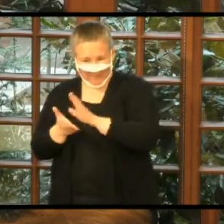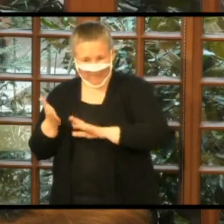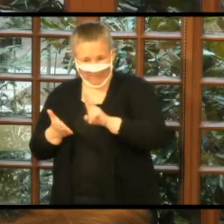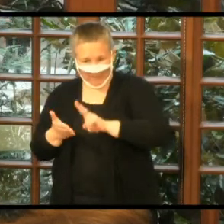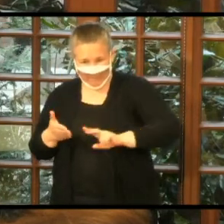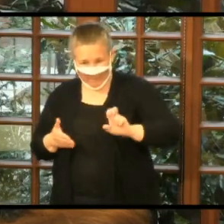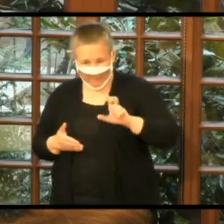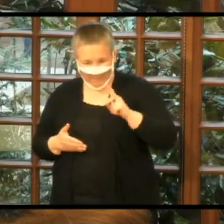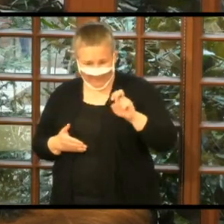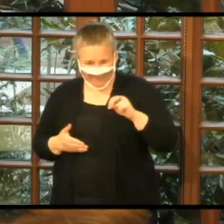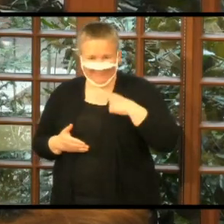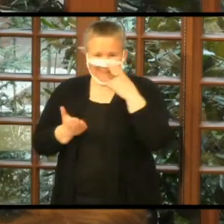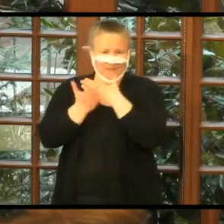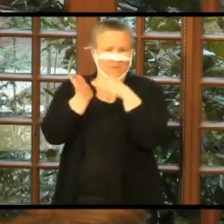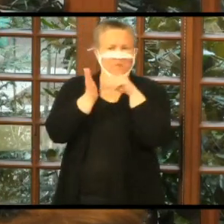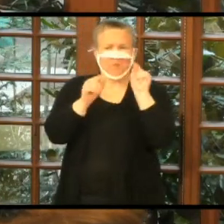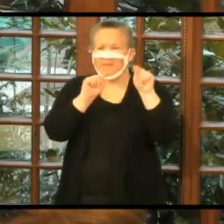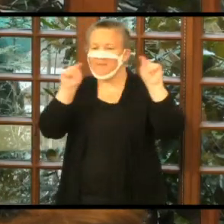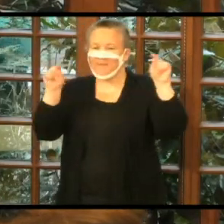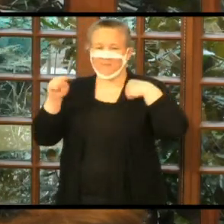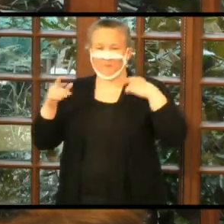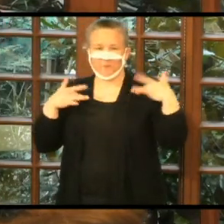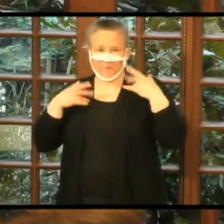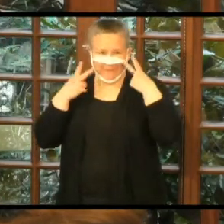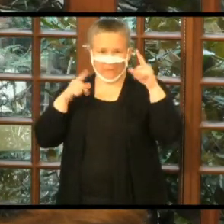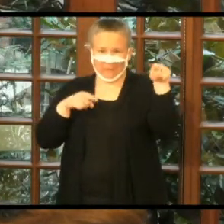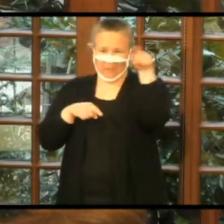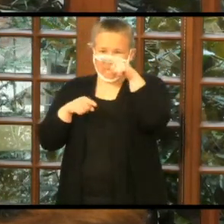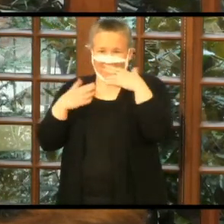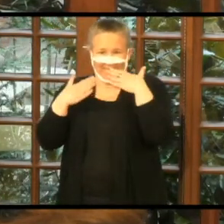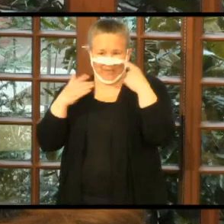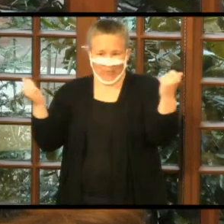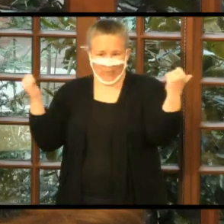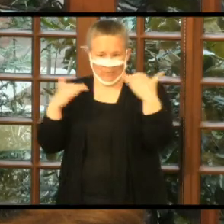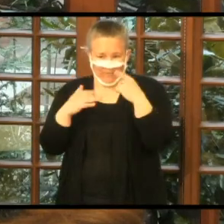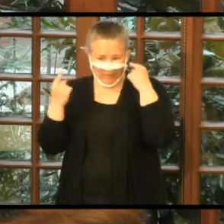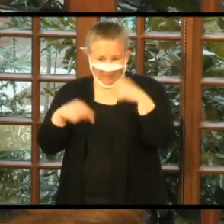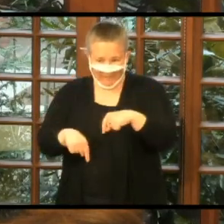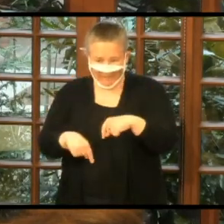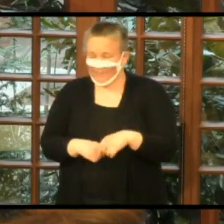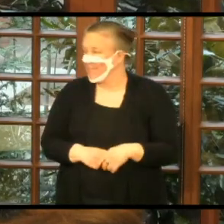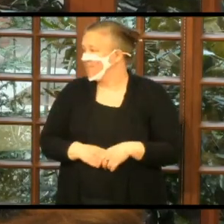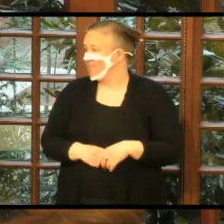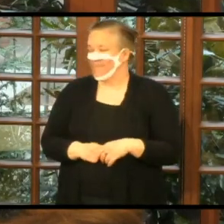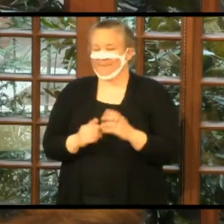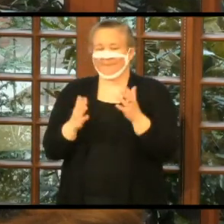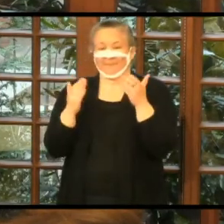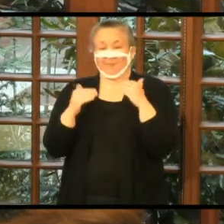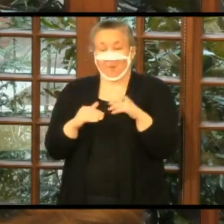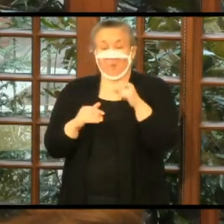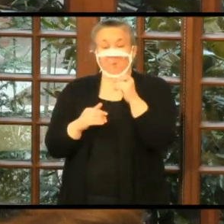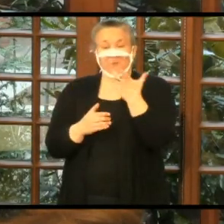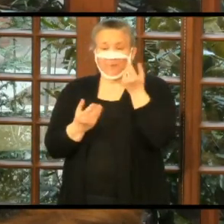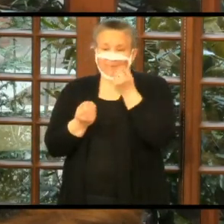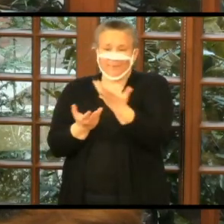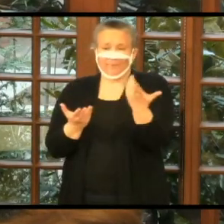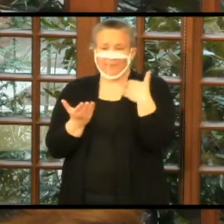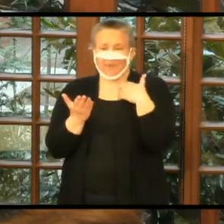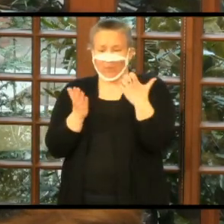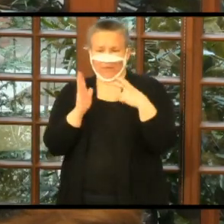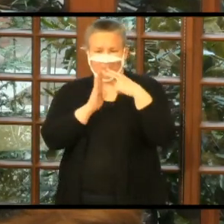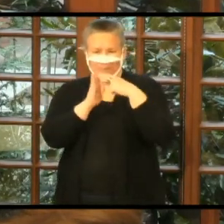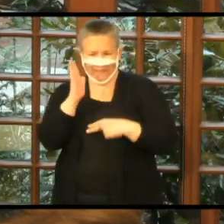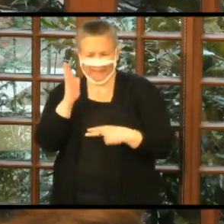I feel like I see some students here, and that's super exciting to see, so thank you all for being here. So I wanted to read to